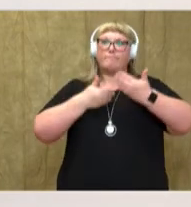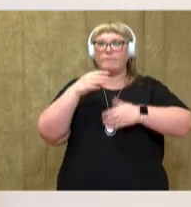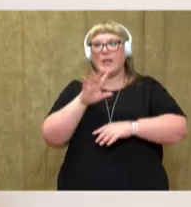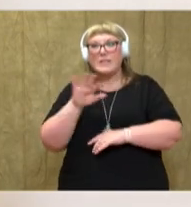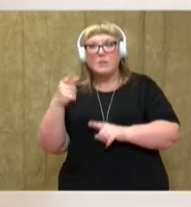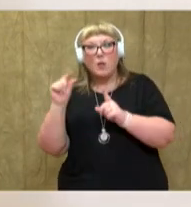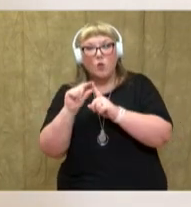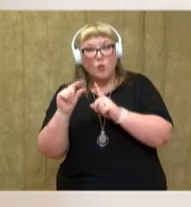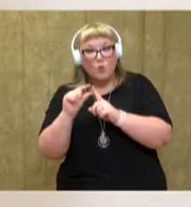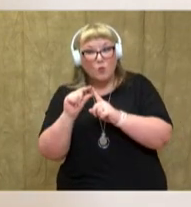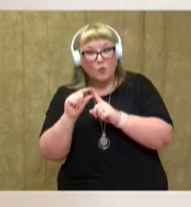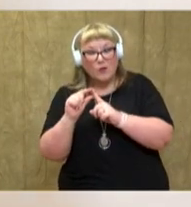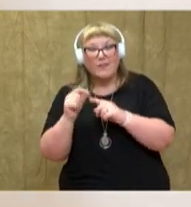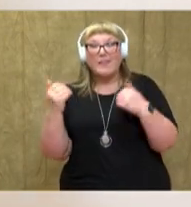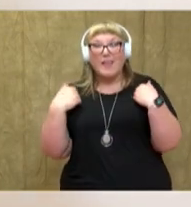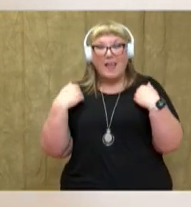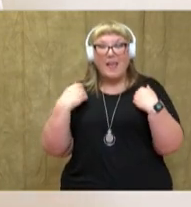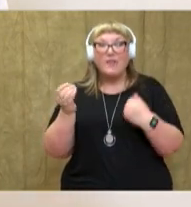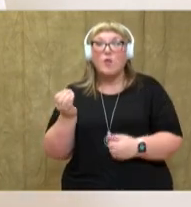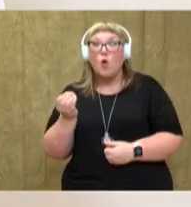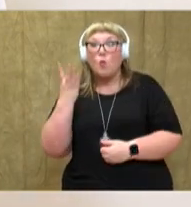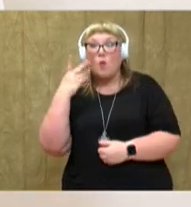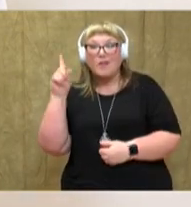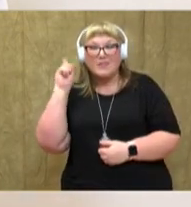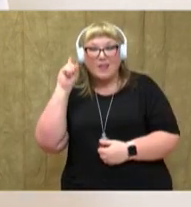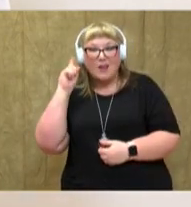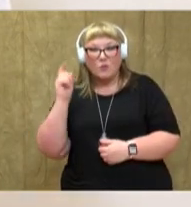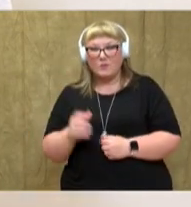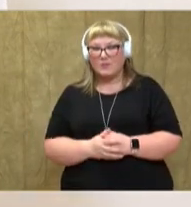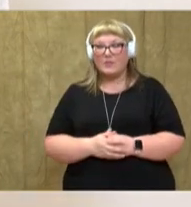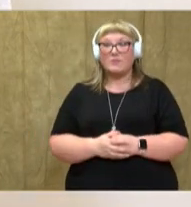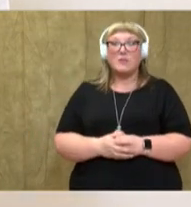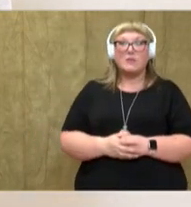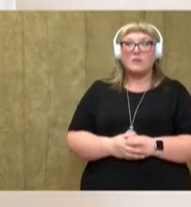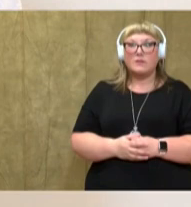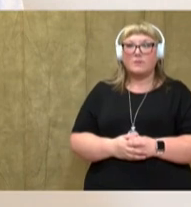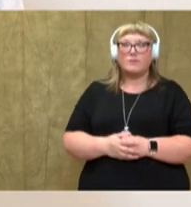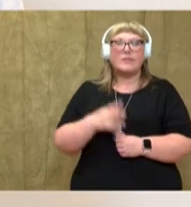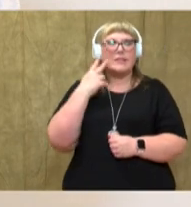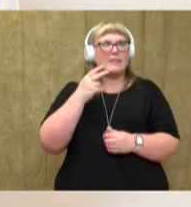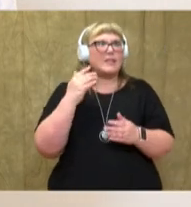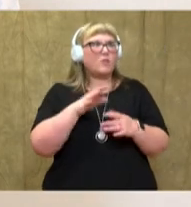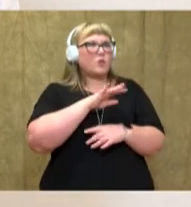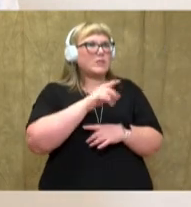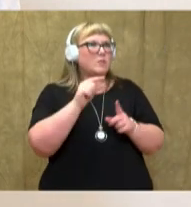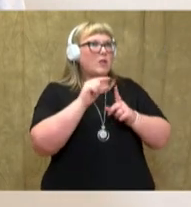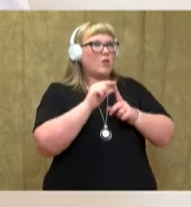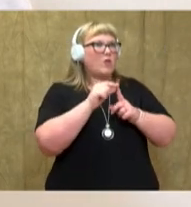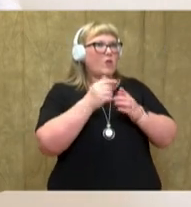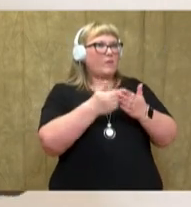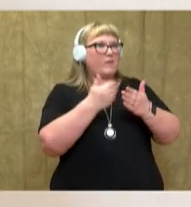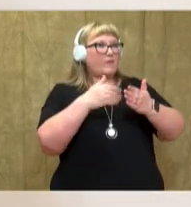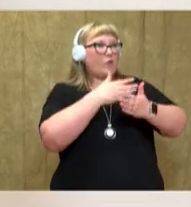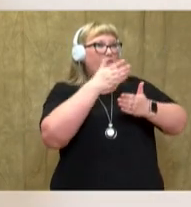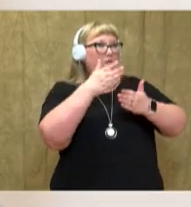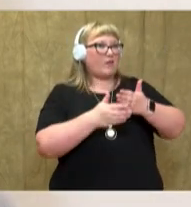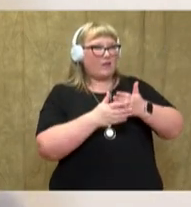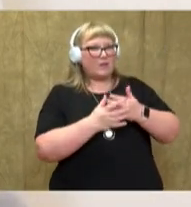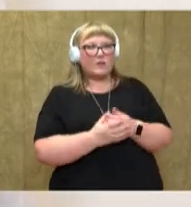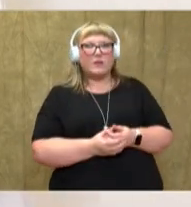words. I have the digraph. Let's see if we can spell a word before we get to our ending piece of